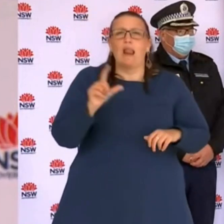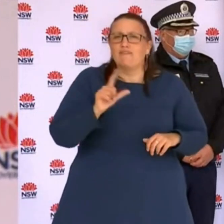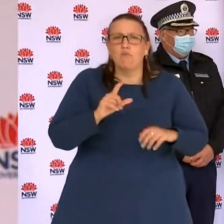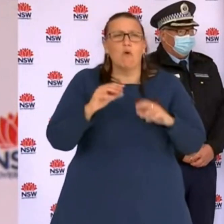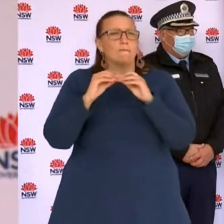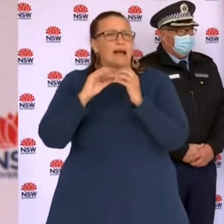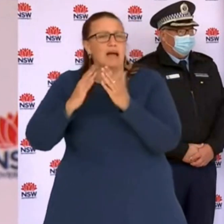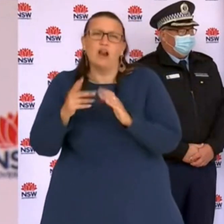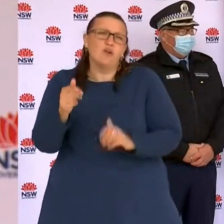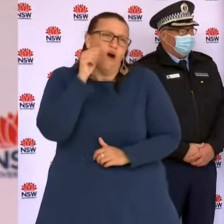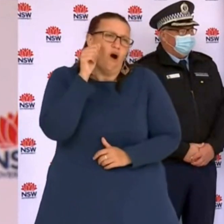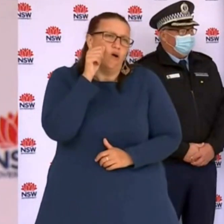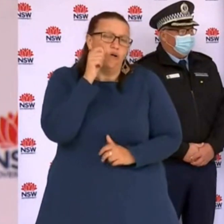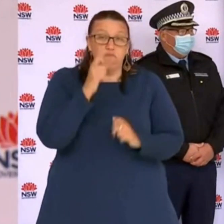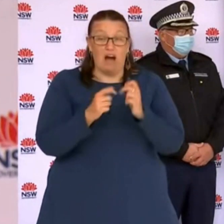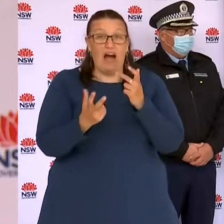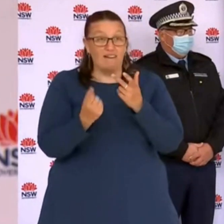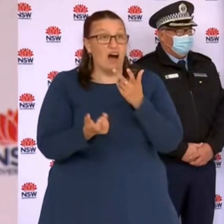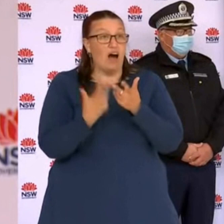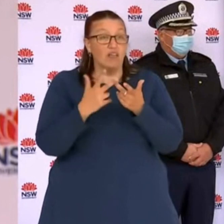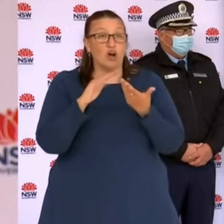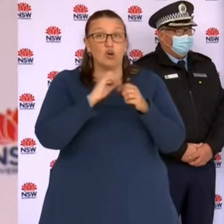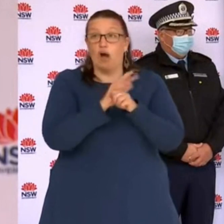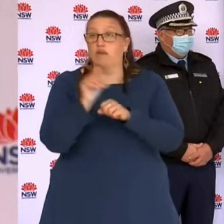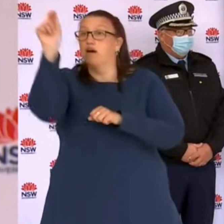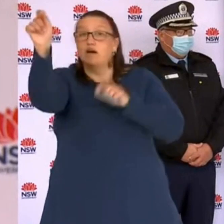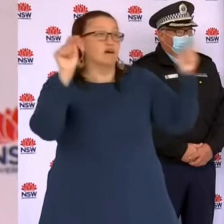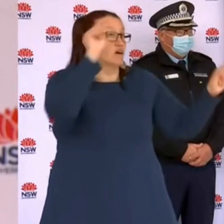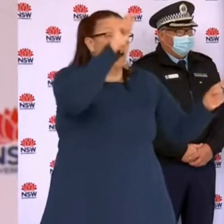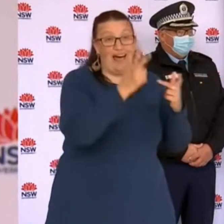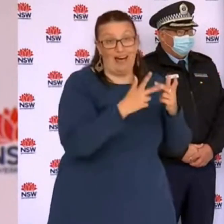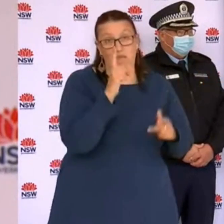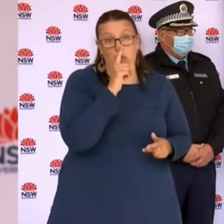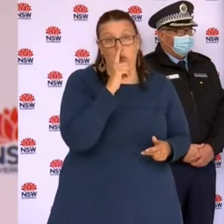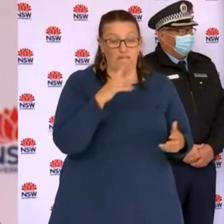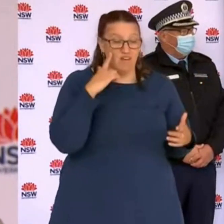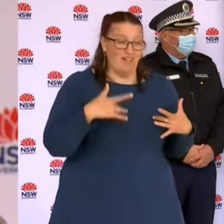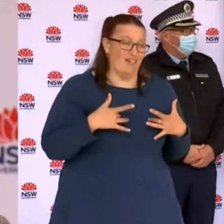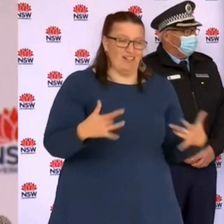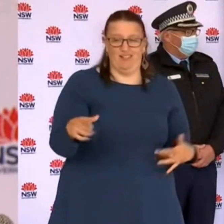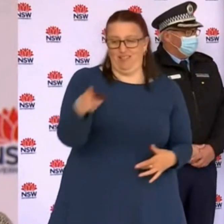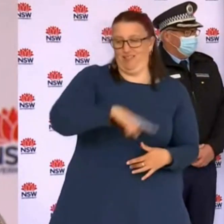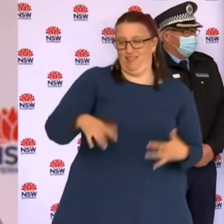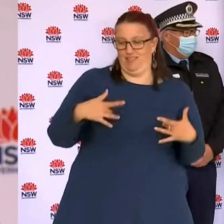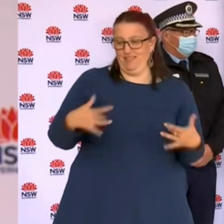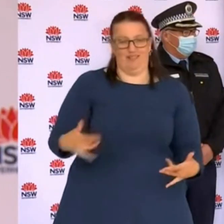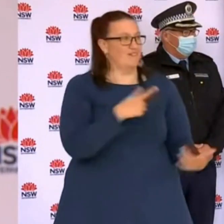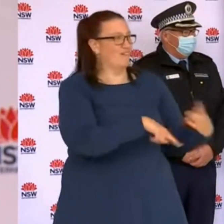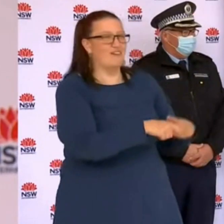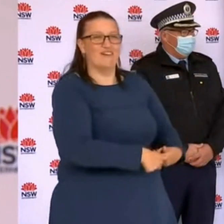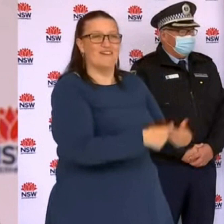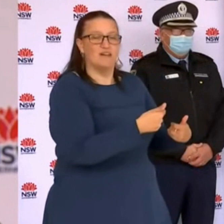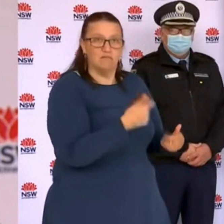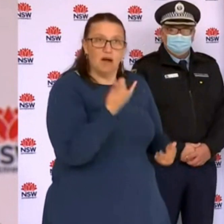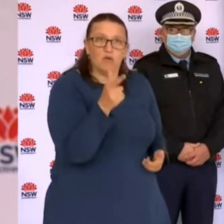area and some of those suburbs, do not think you are immune if you are in other parts of Greater Sydney.